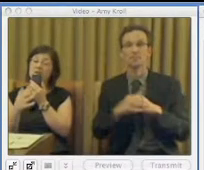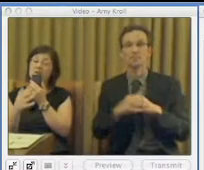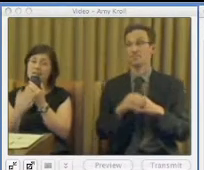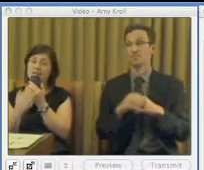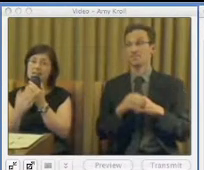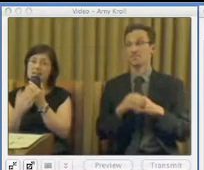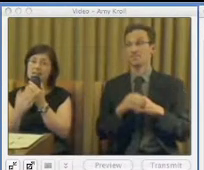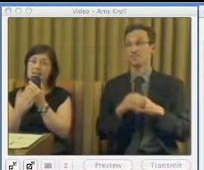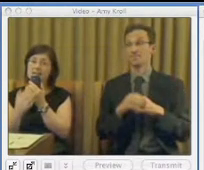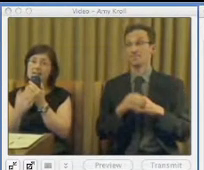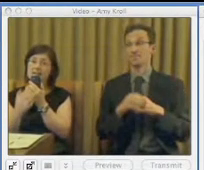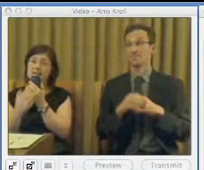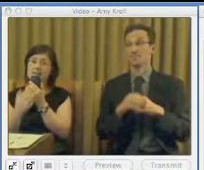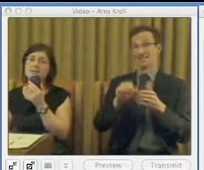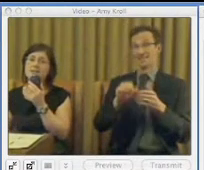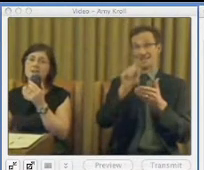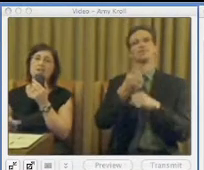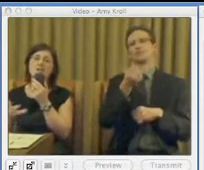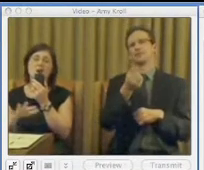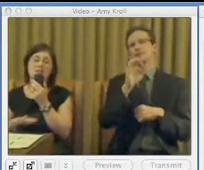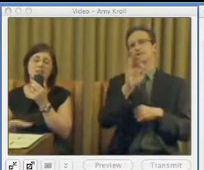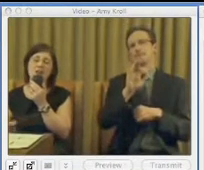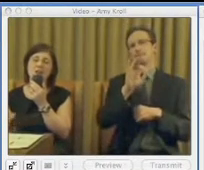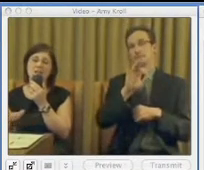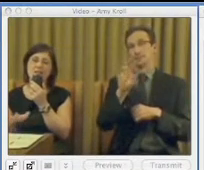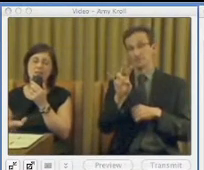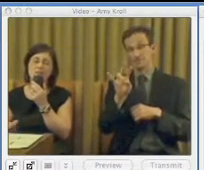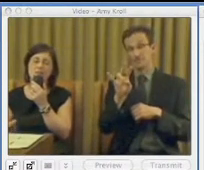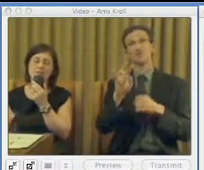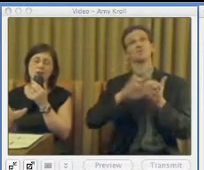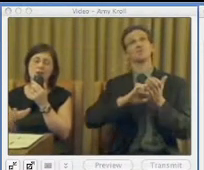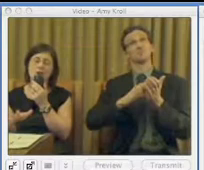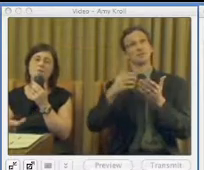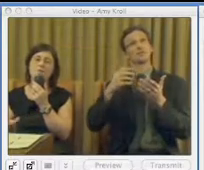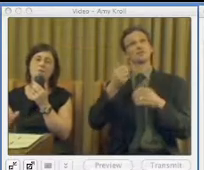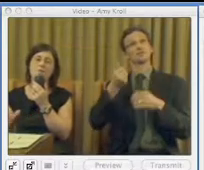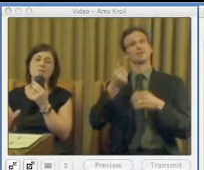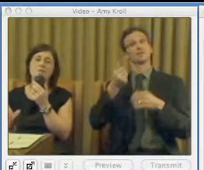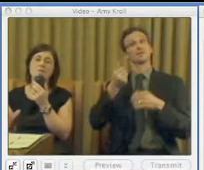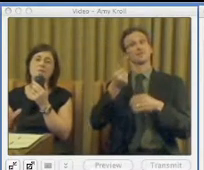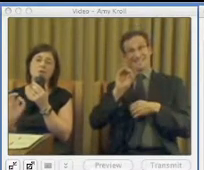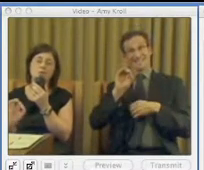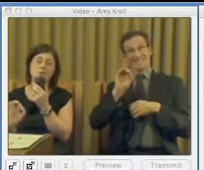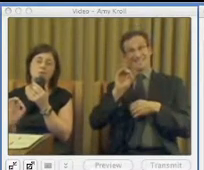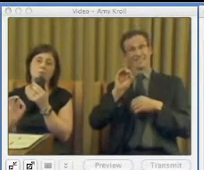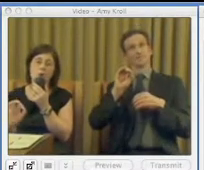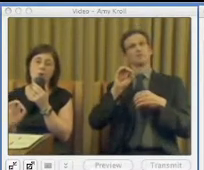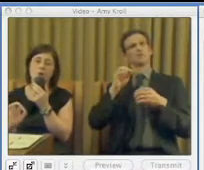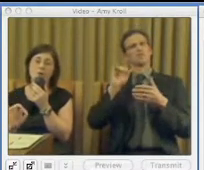Again, this dates back to 1997. So this is towards the end of the 1990s, there was a